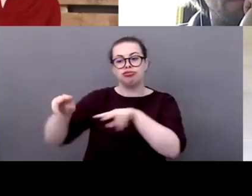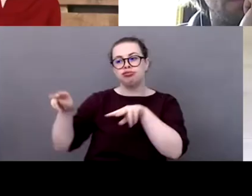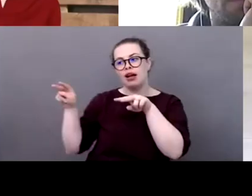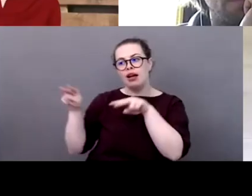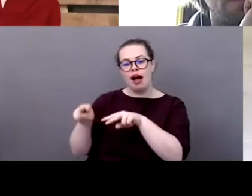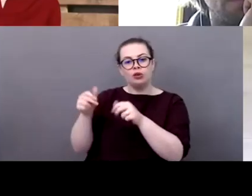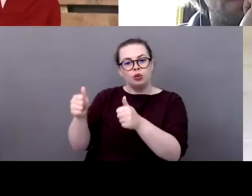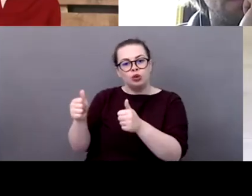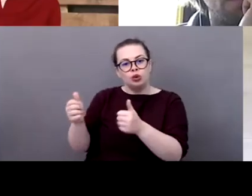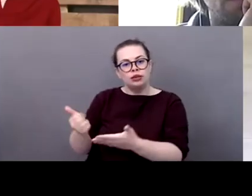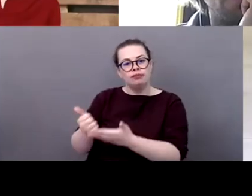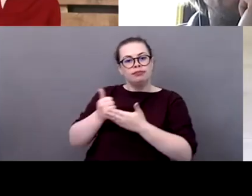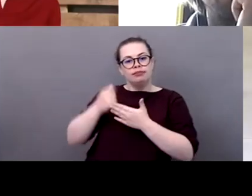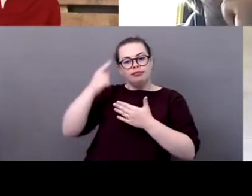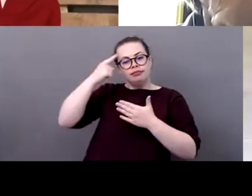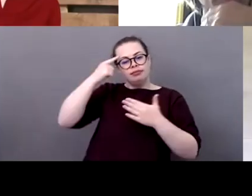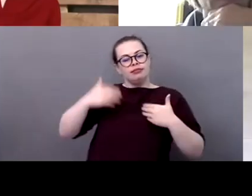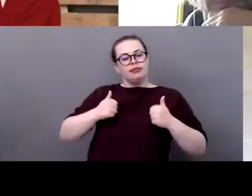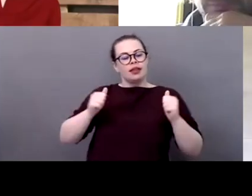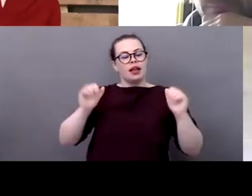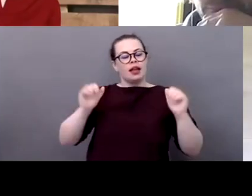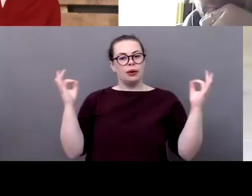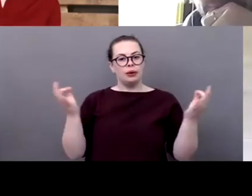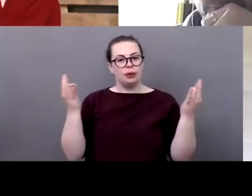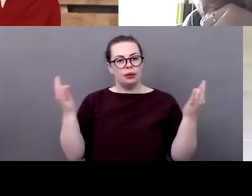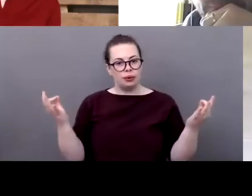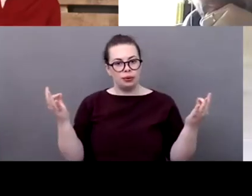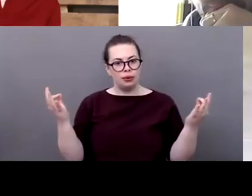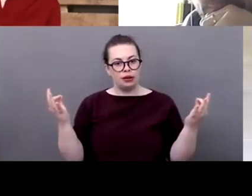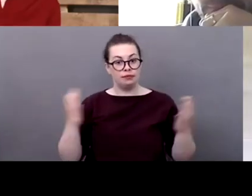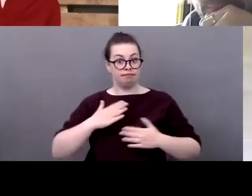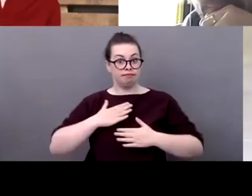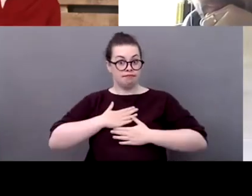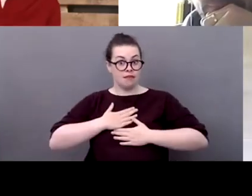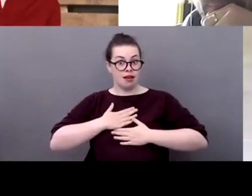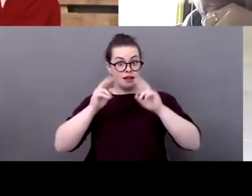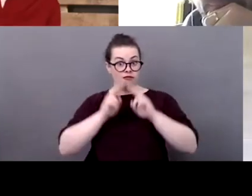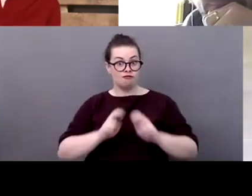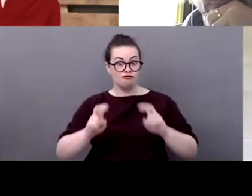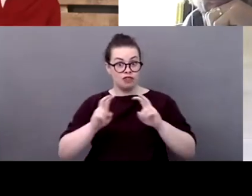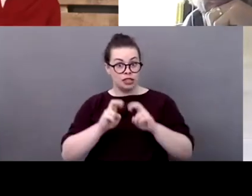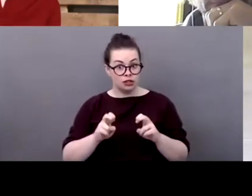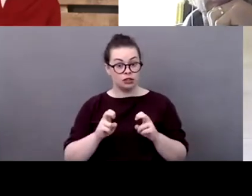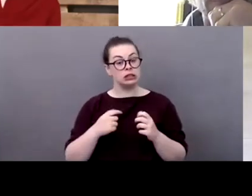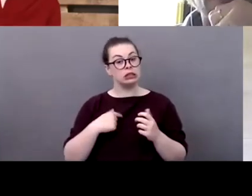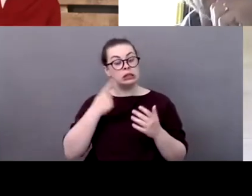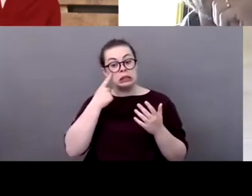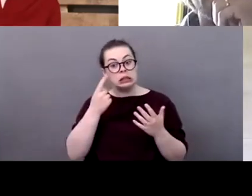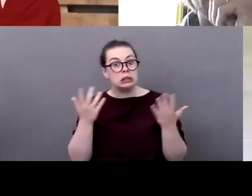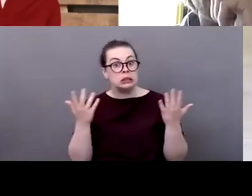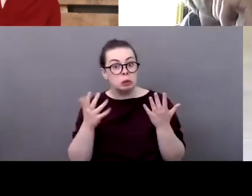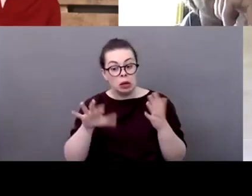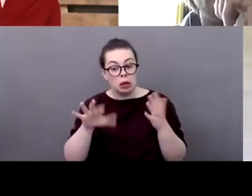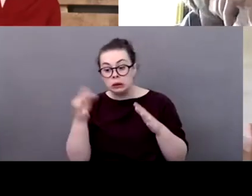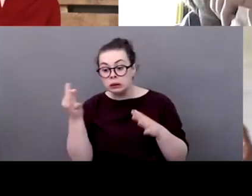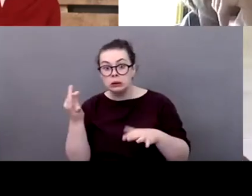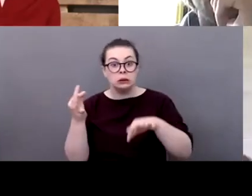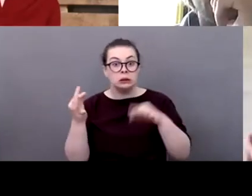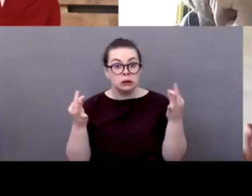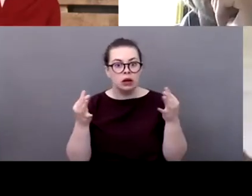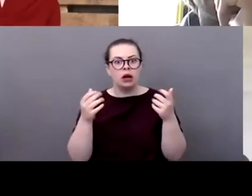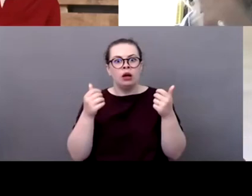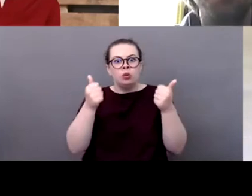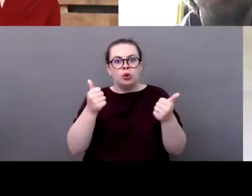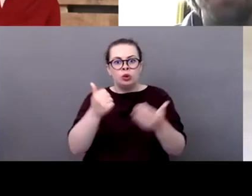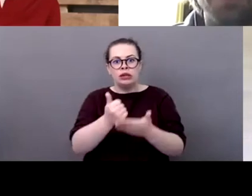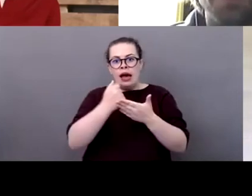health. It's one of, in my research, evidence supports it as the most psychologically restorative of all environments. So at the